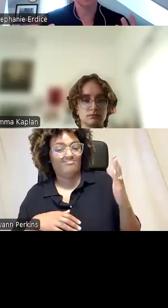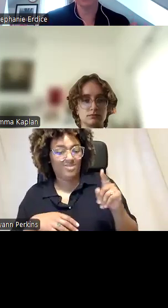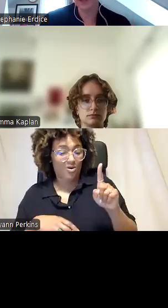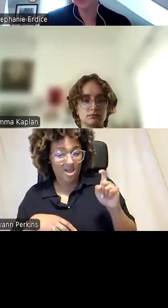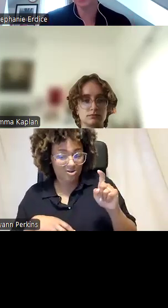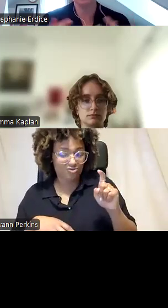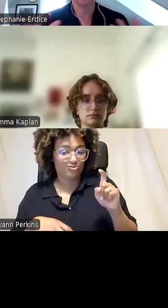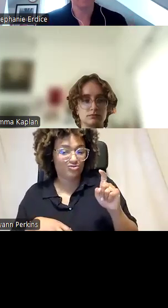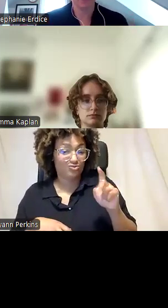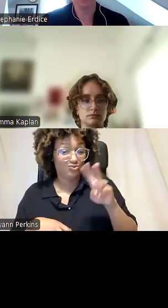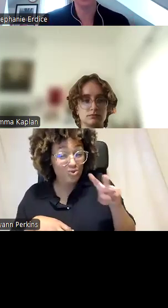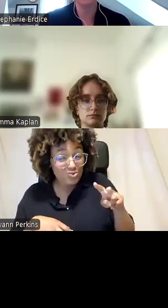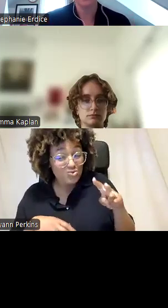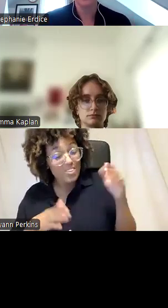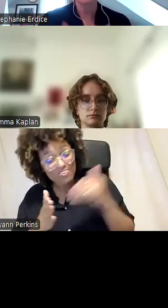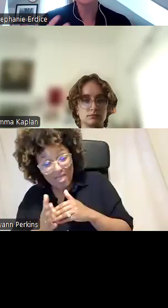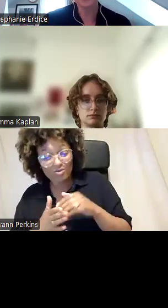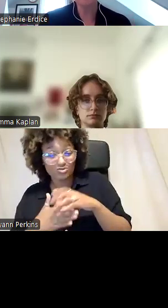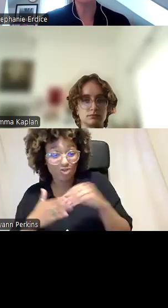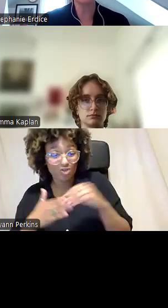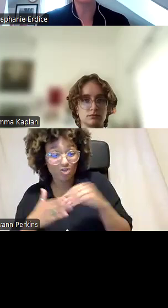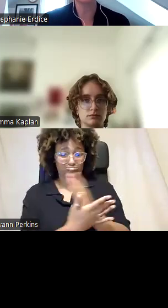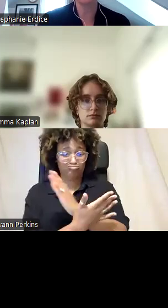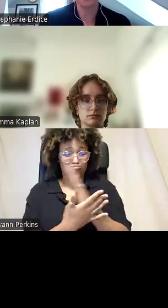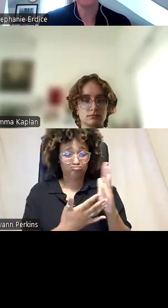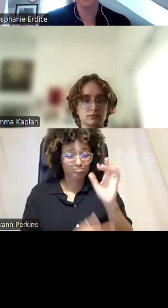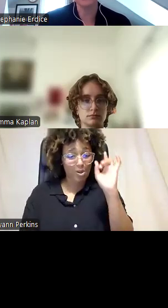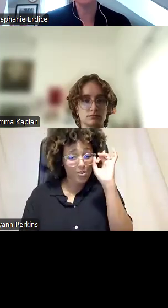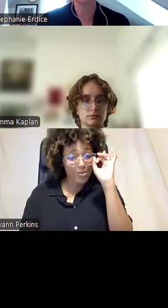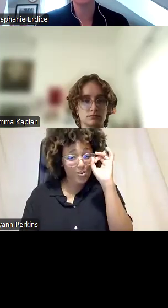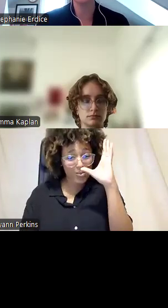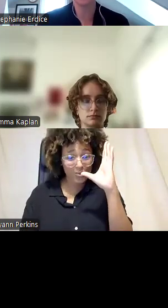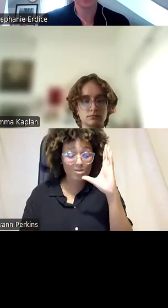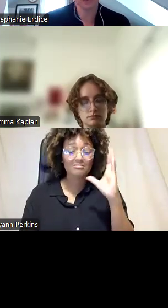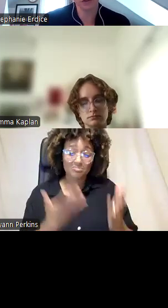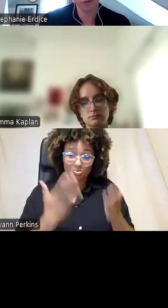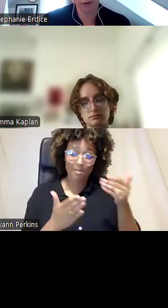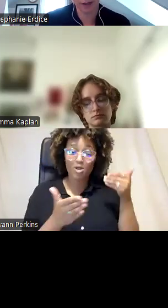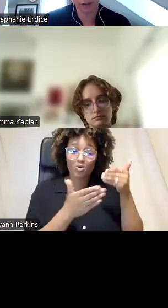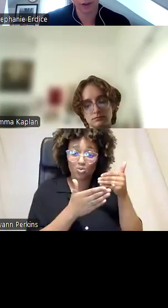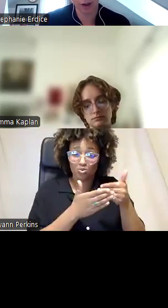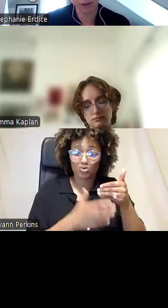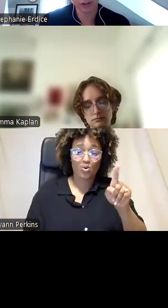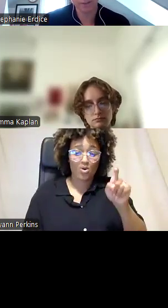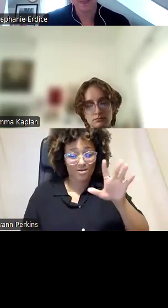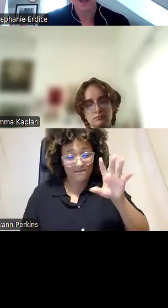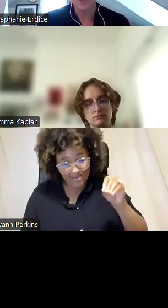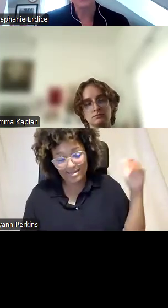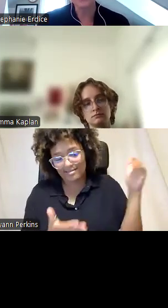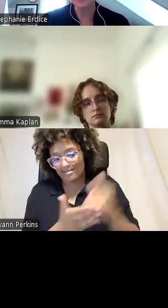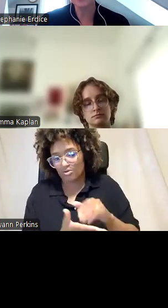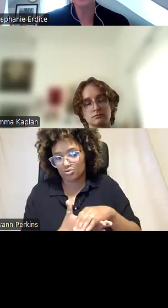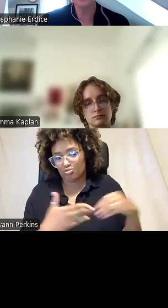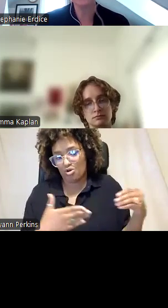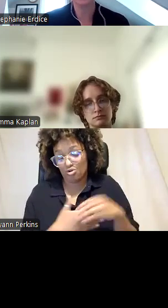with inflation and the way money works. So it's probably closer to 150 or maybe even closer to $200,000.